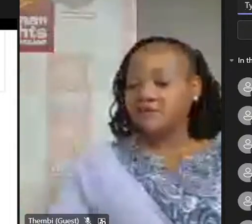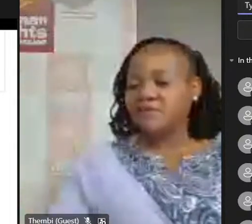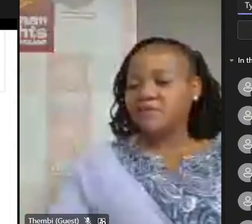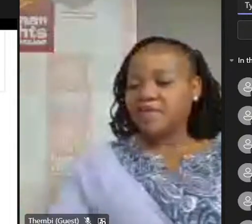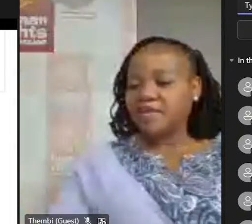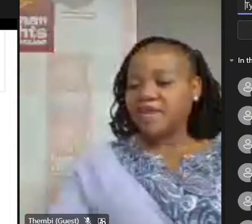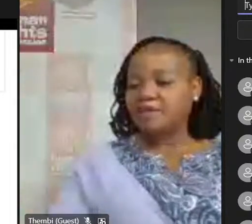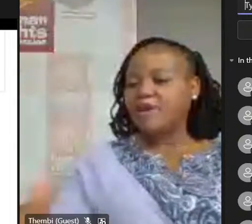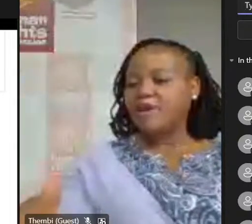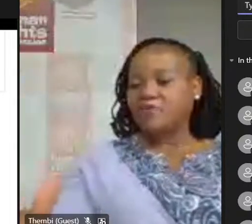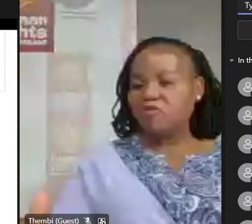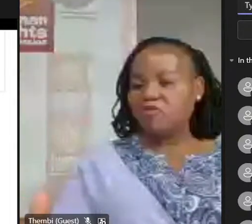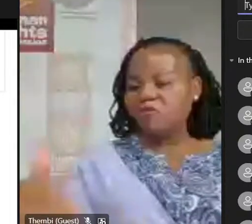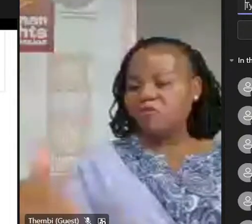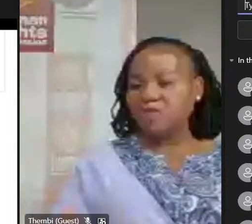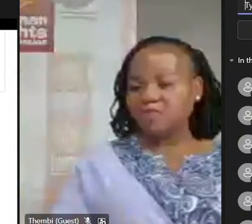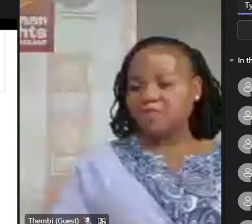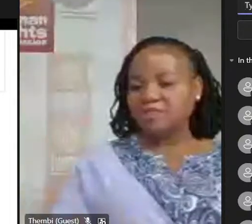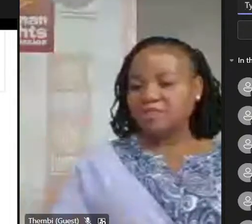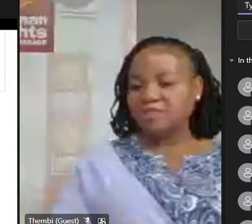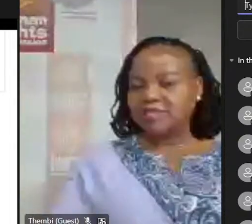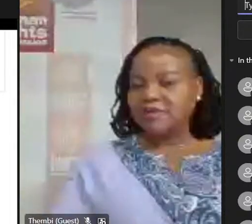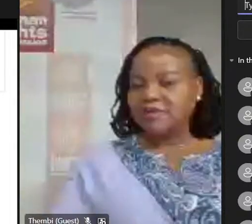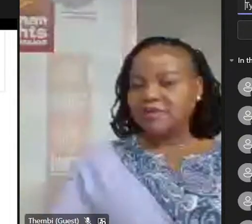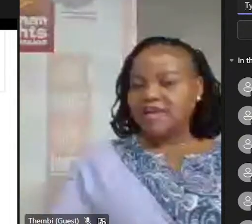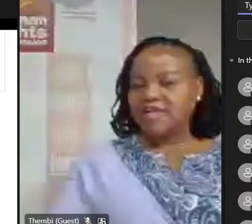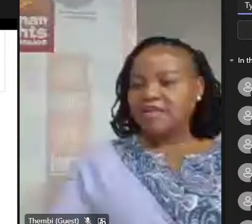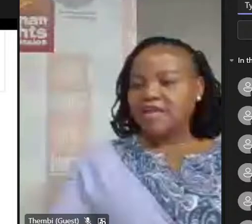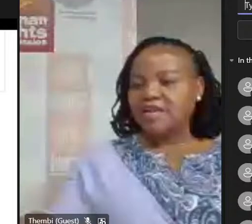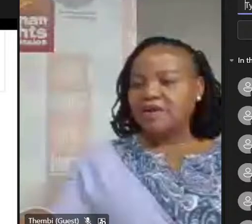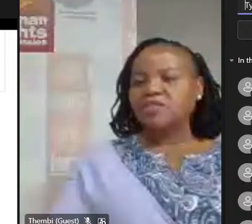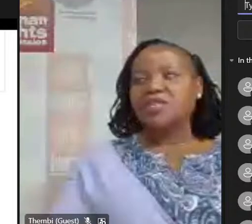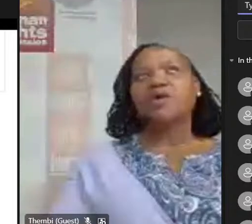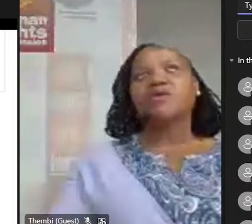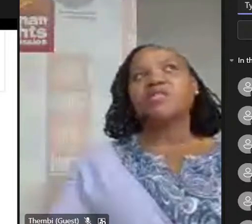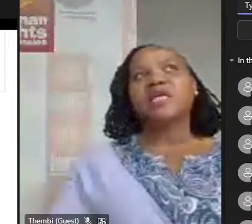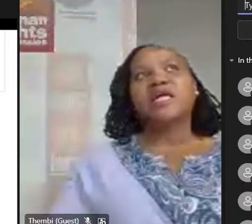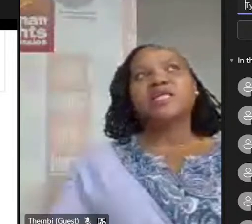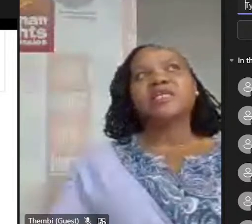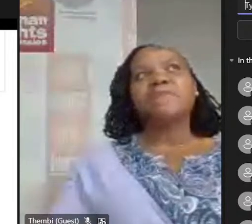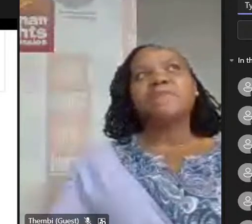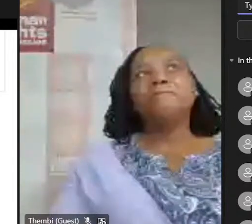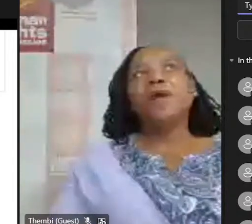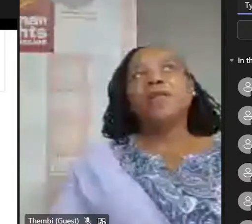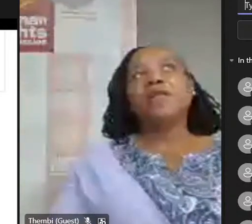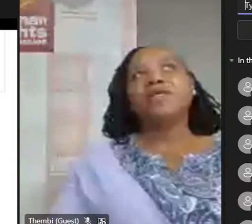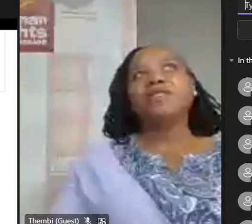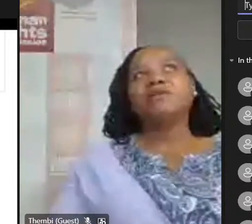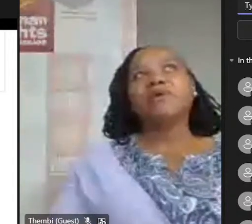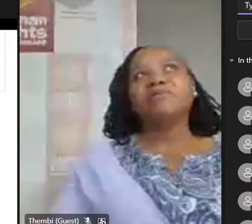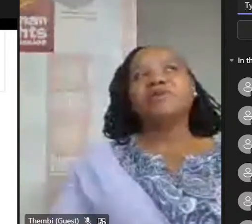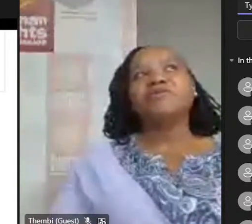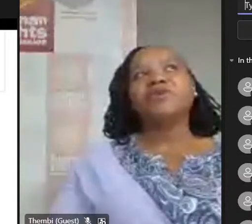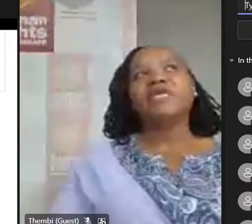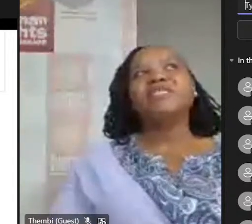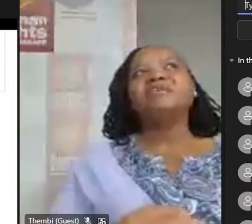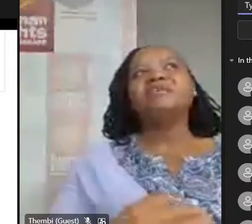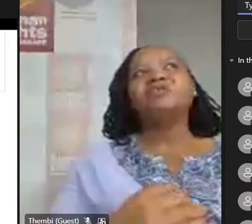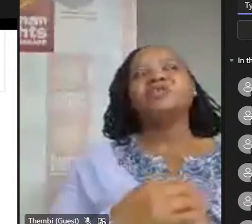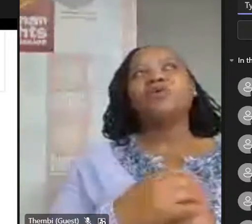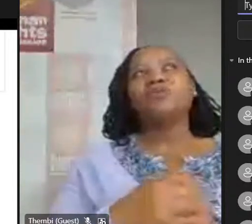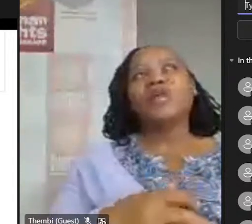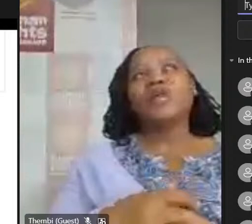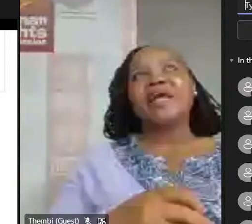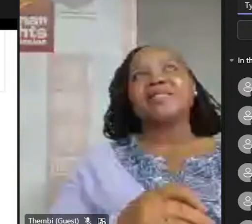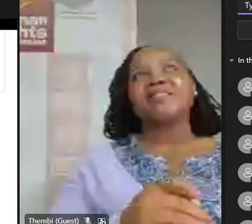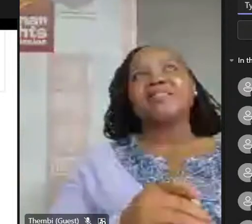clean, and by whom and whose standards, etc. And I would think that when the Department of Education leaves it